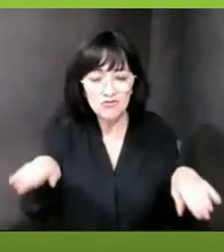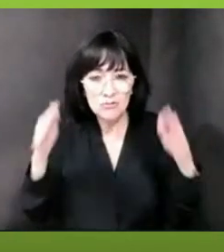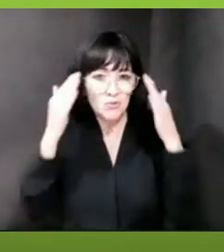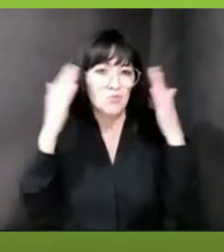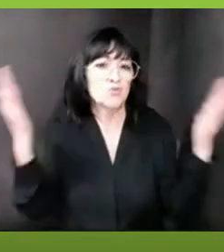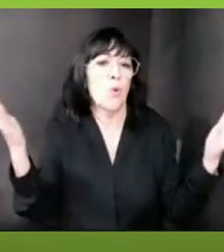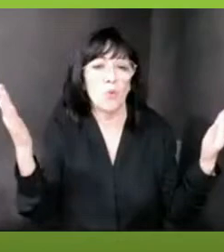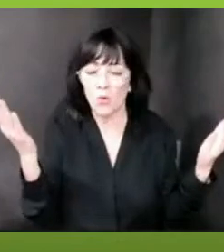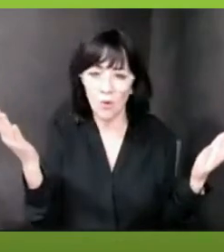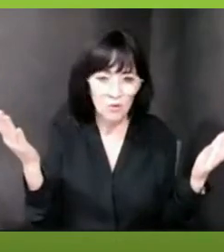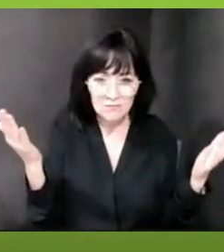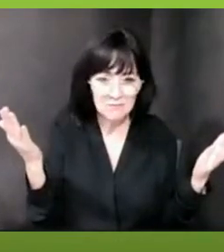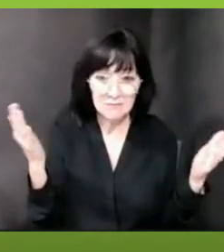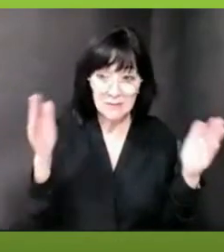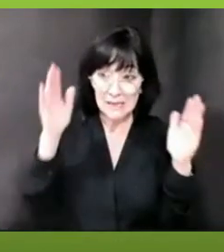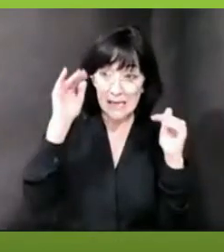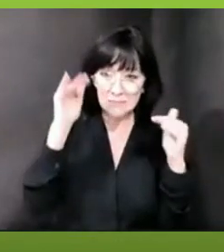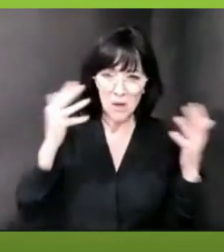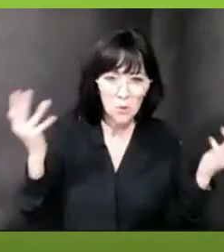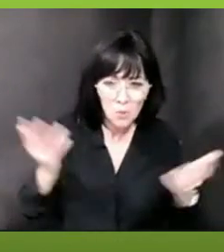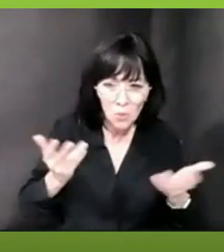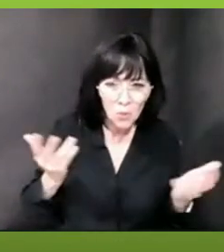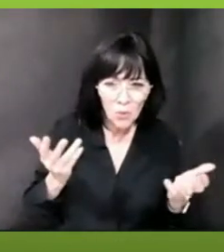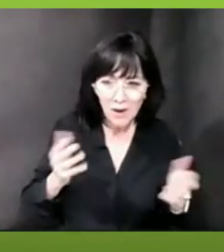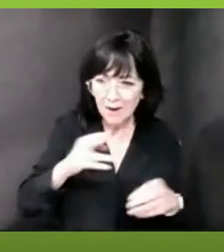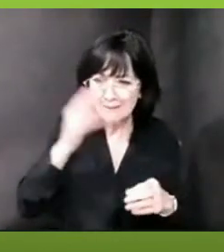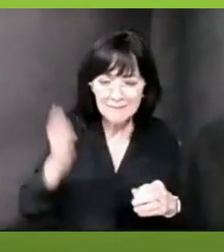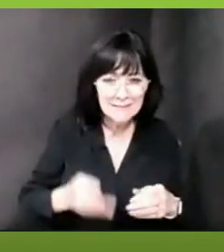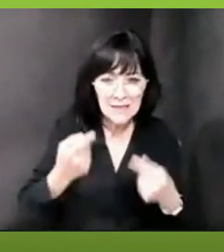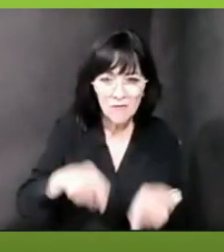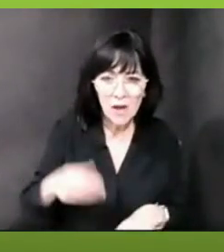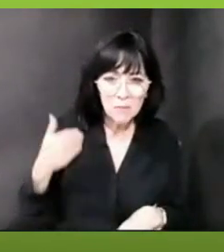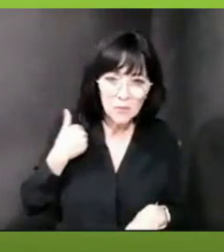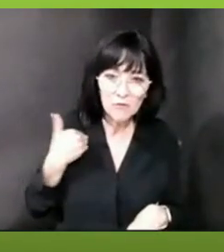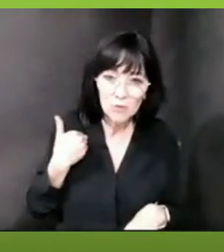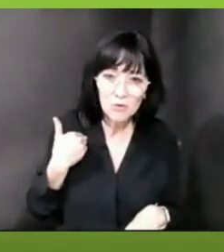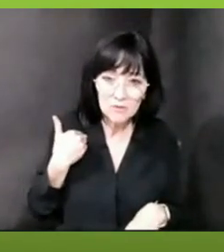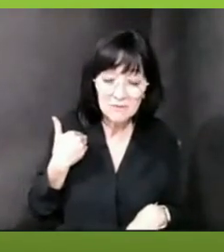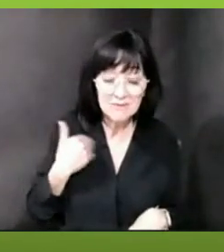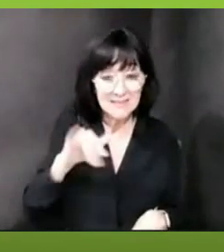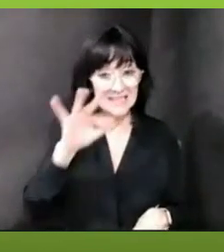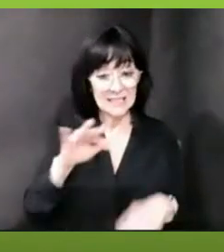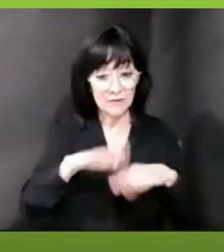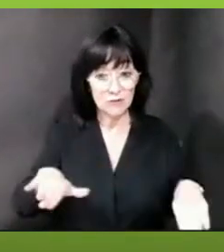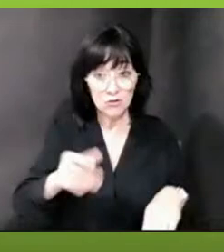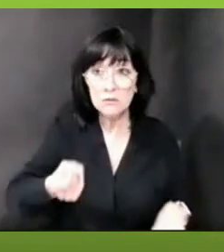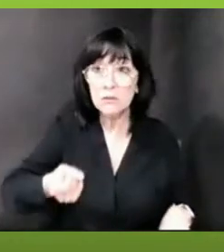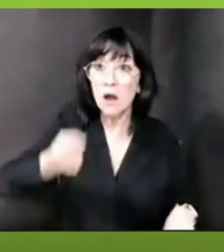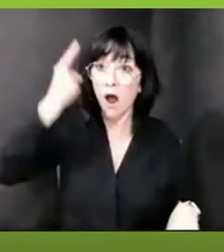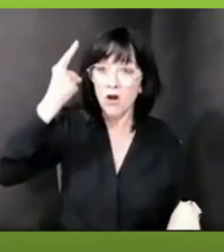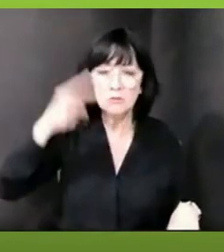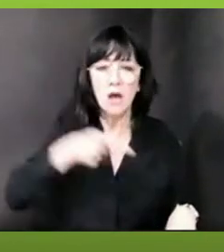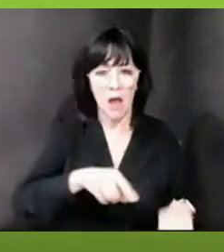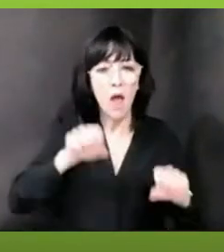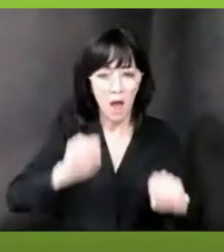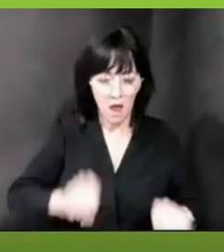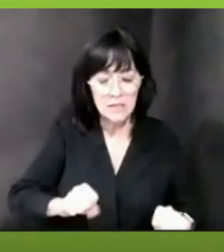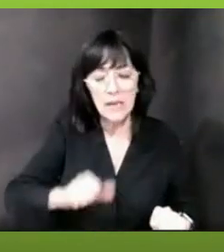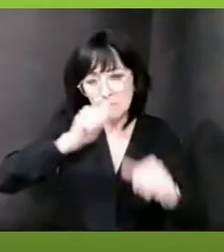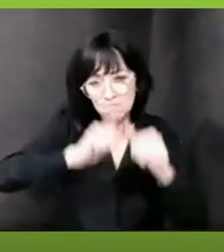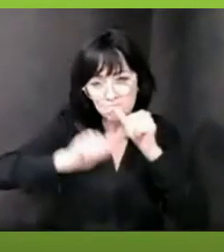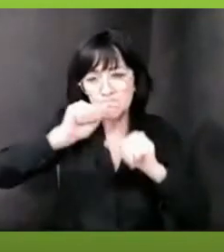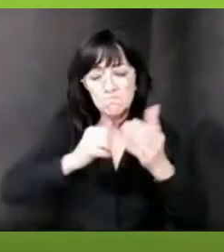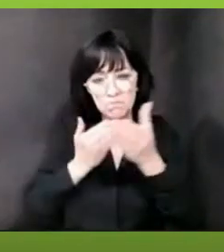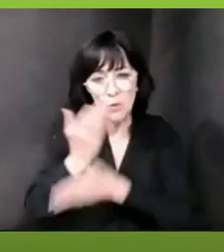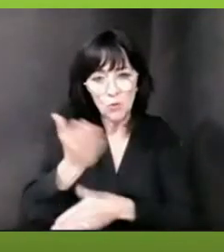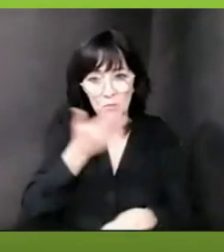be a stressful situation. Kids will perform better and will do better when they have expectations. And those were tough, right?